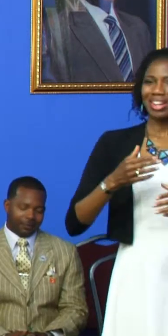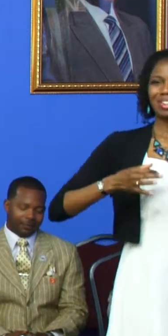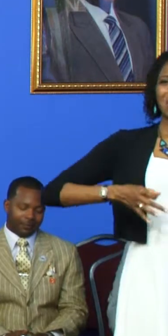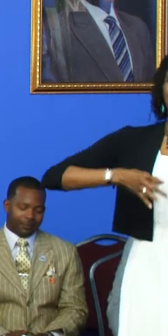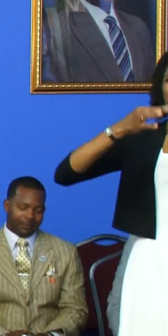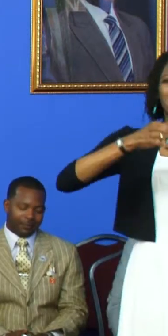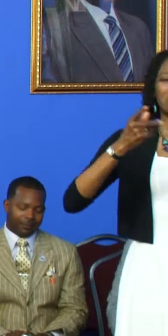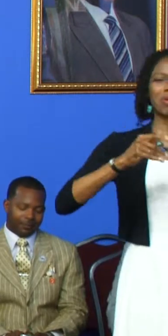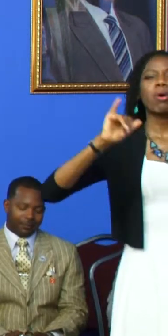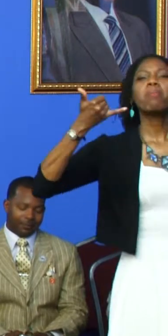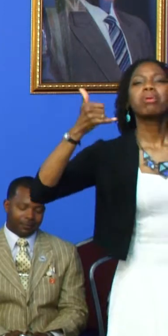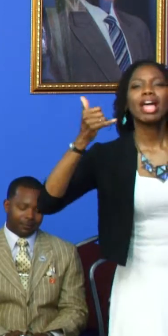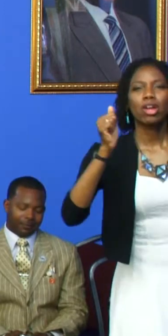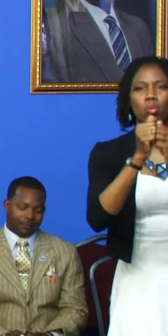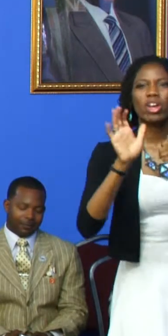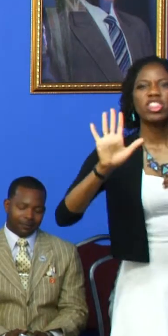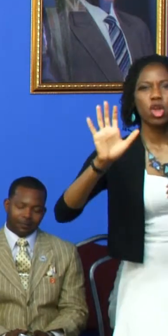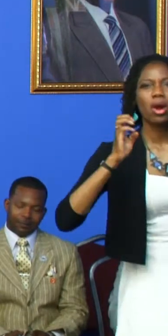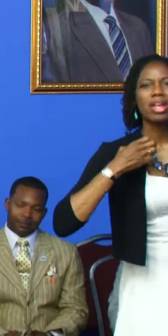gestures.